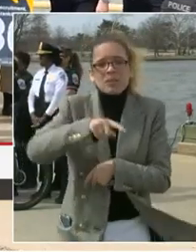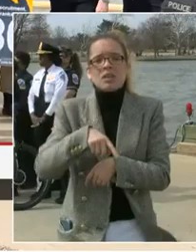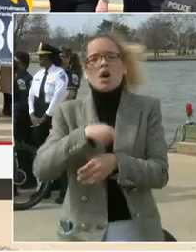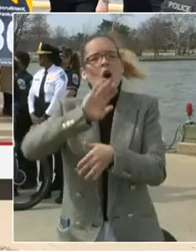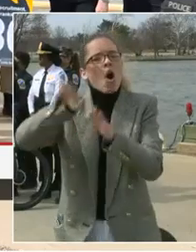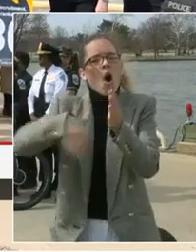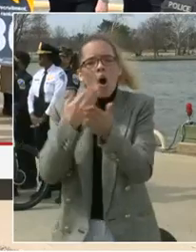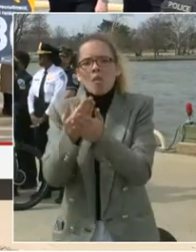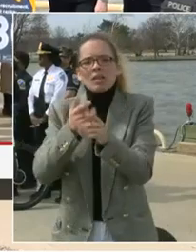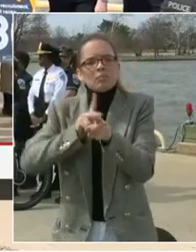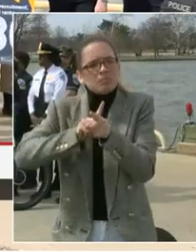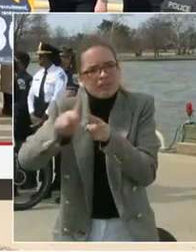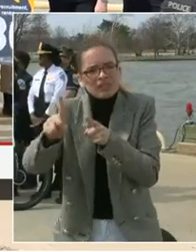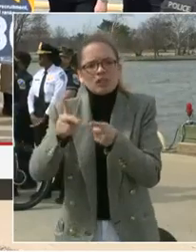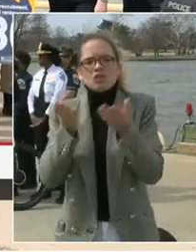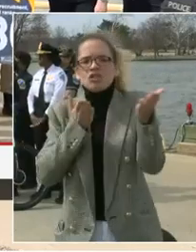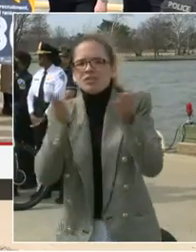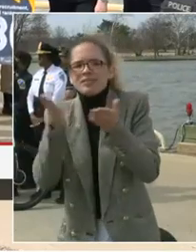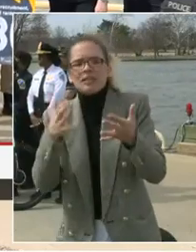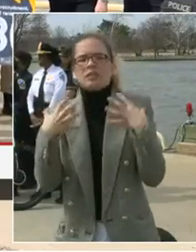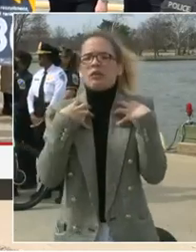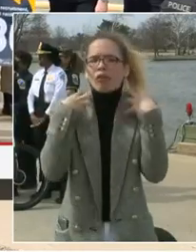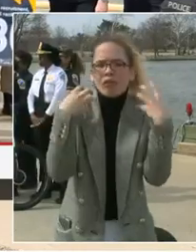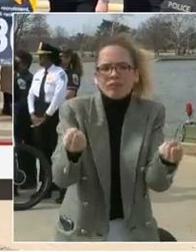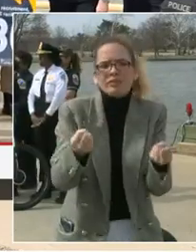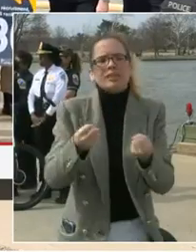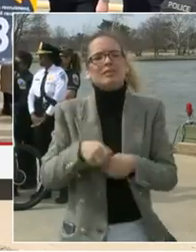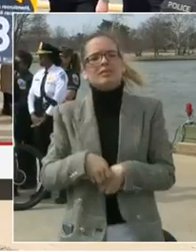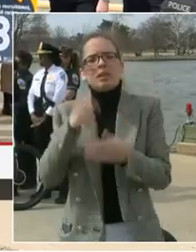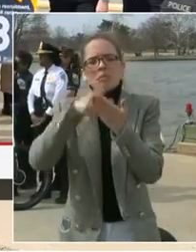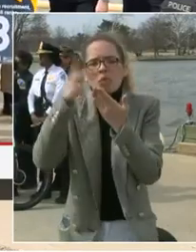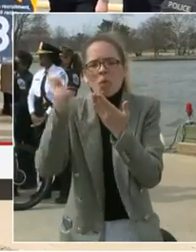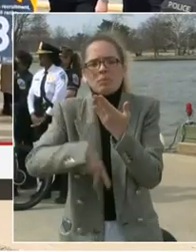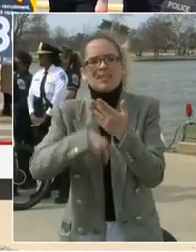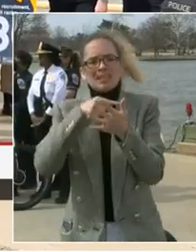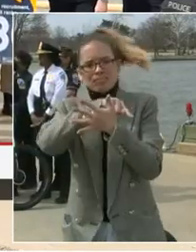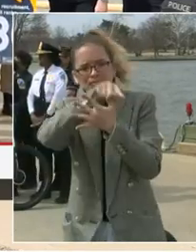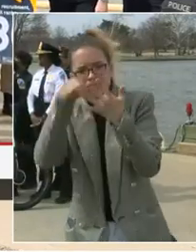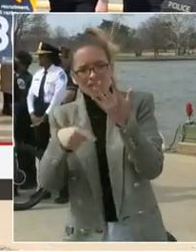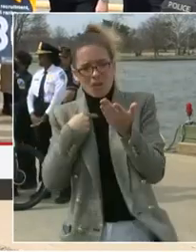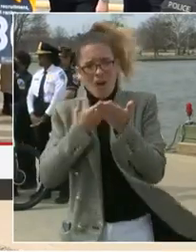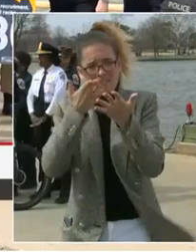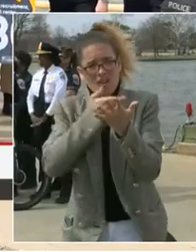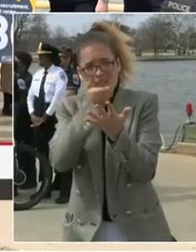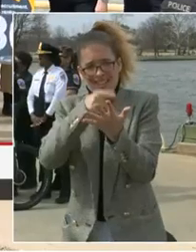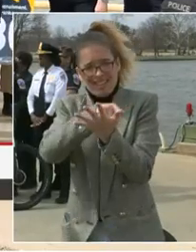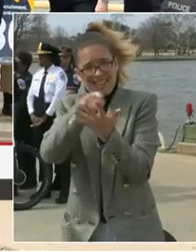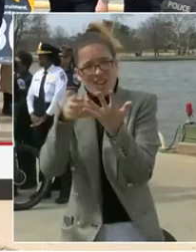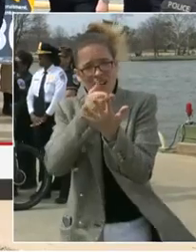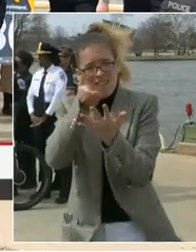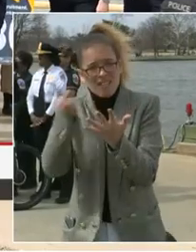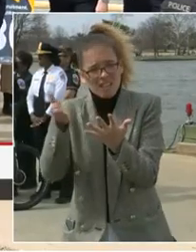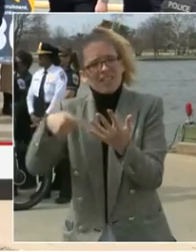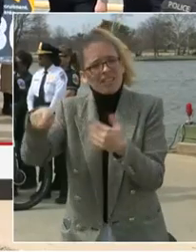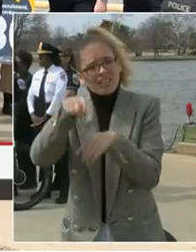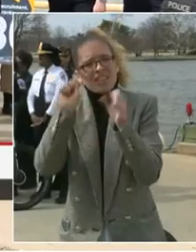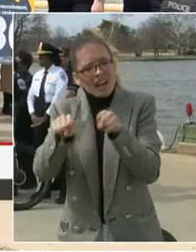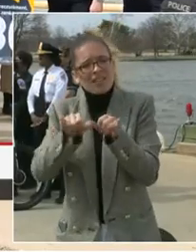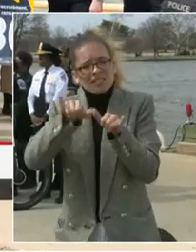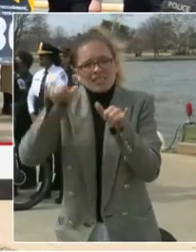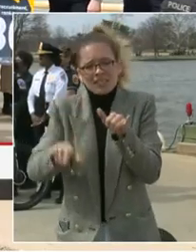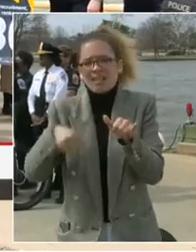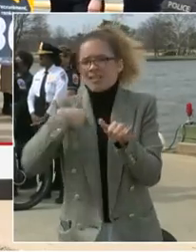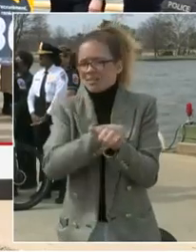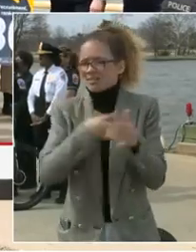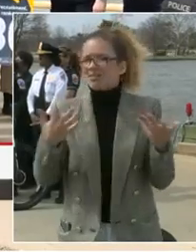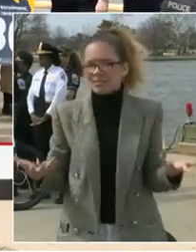wellness programs that you have mentioned. And that's what we will continue to do. A couple of off topics for the chief.